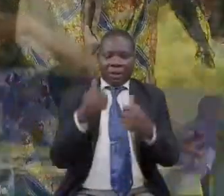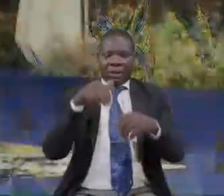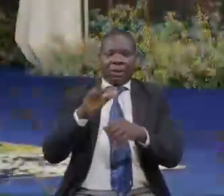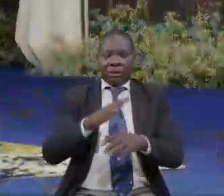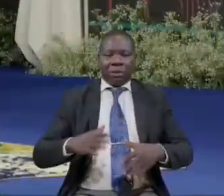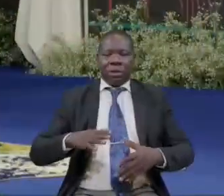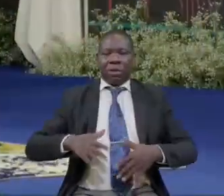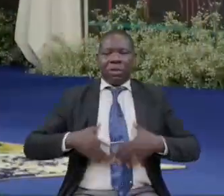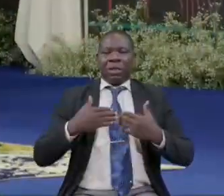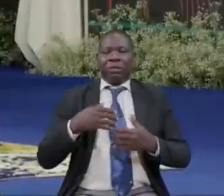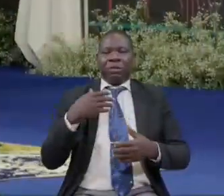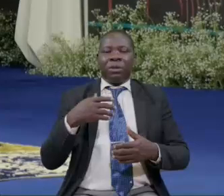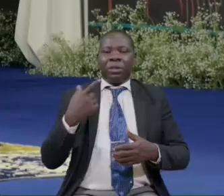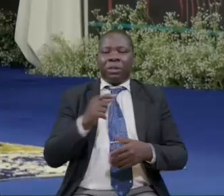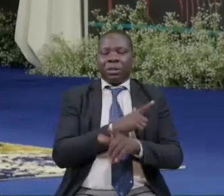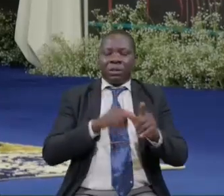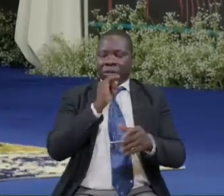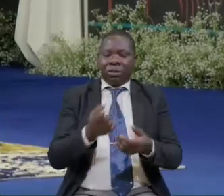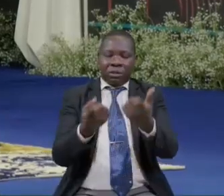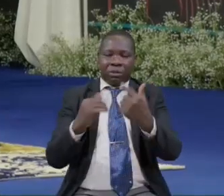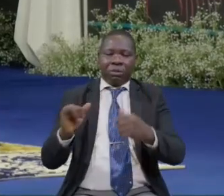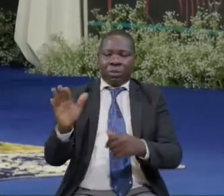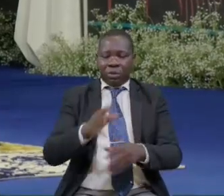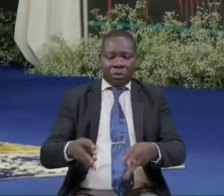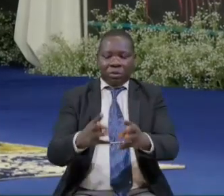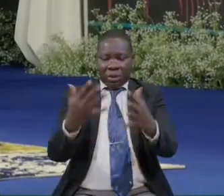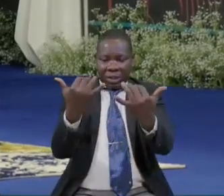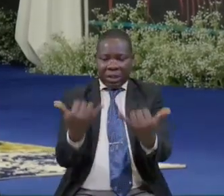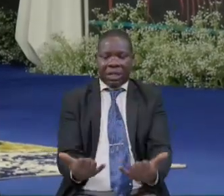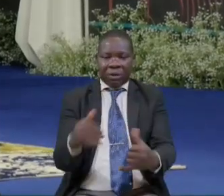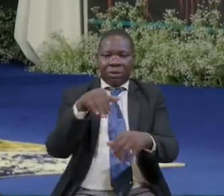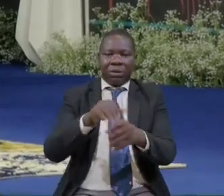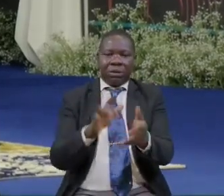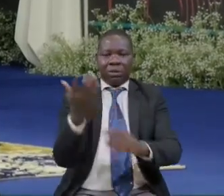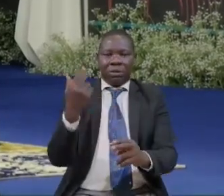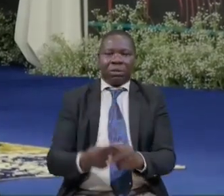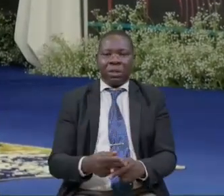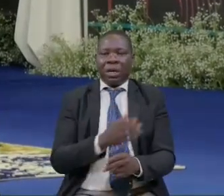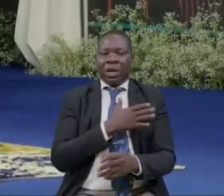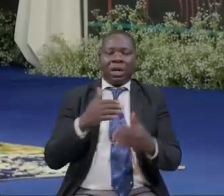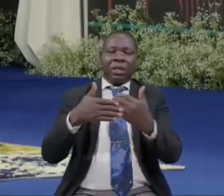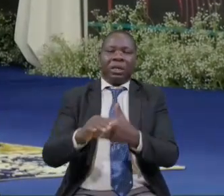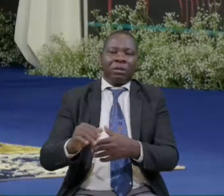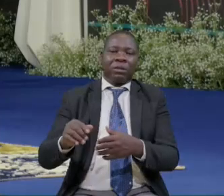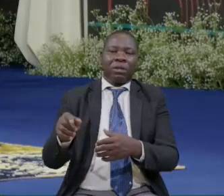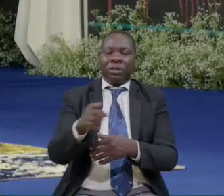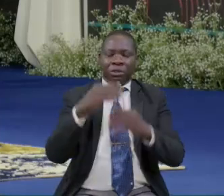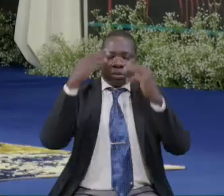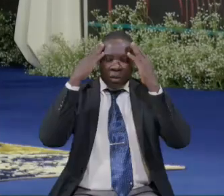is coming your way right now. And after you experience the